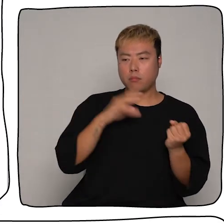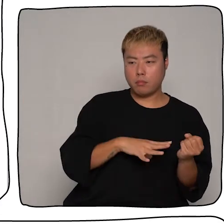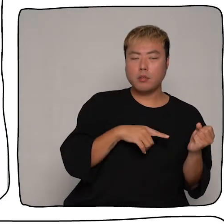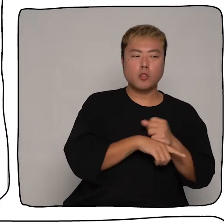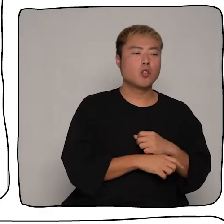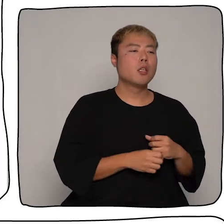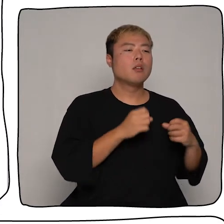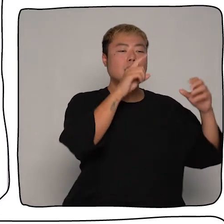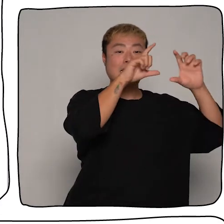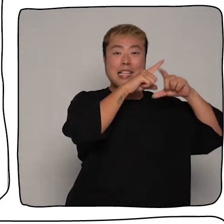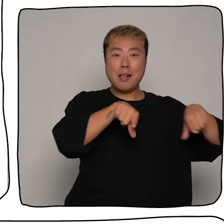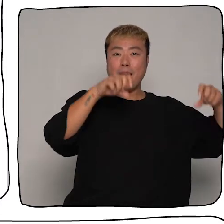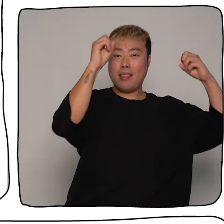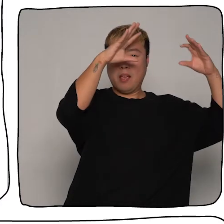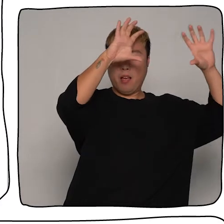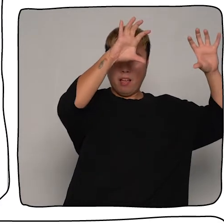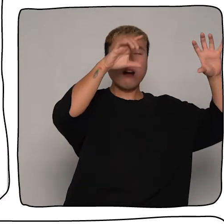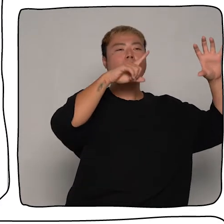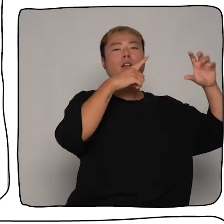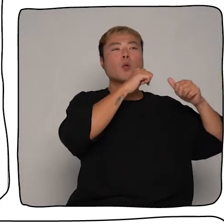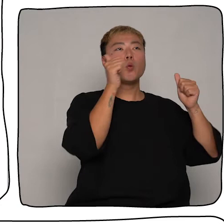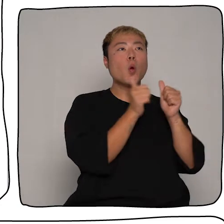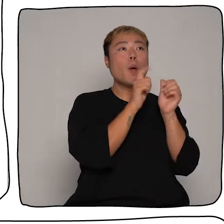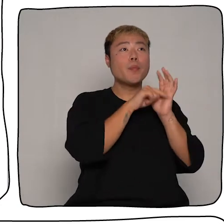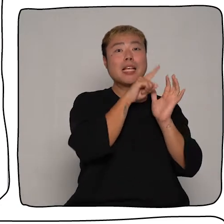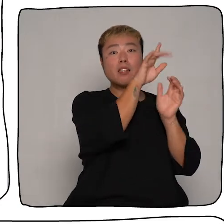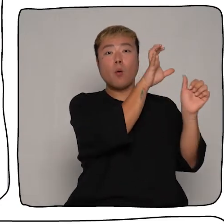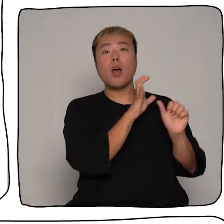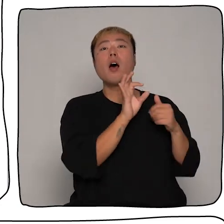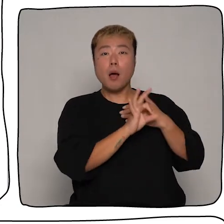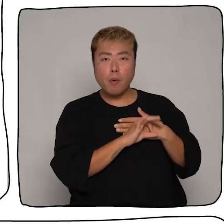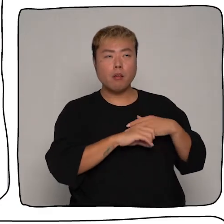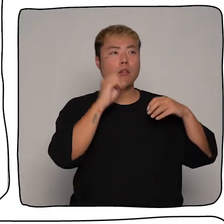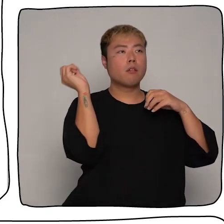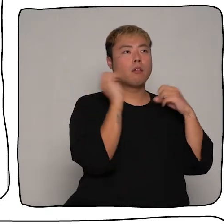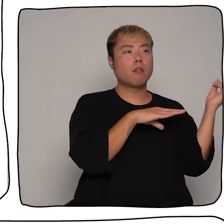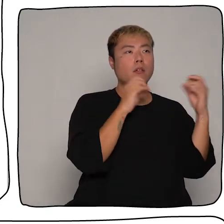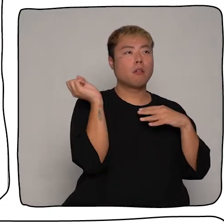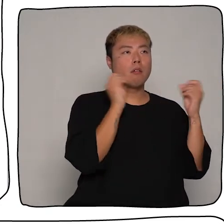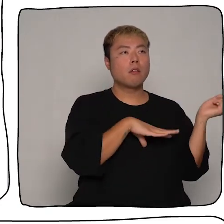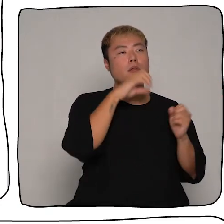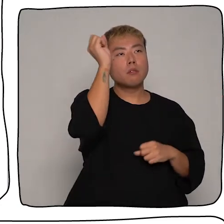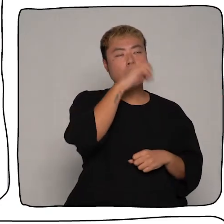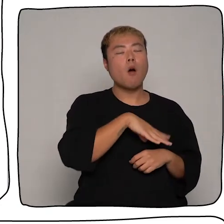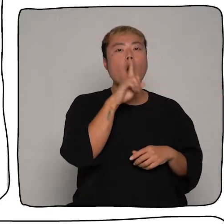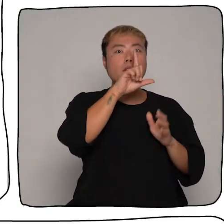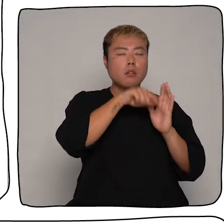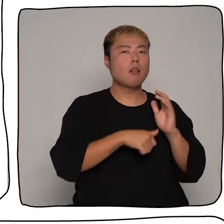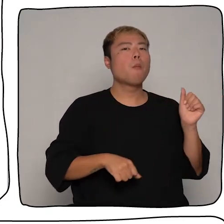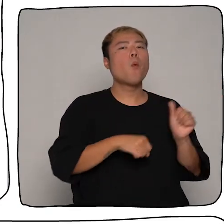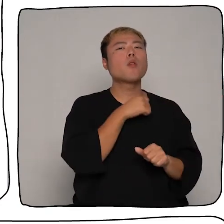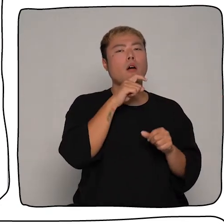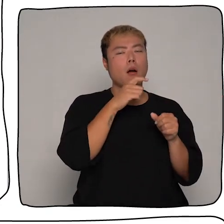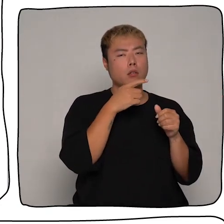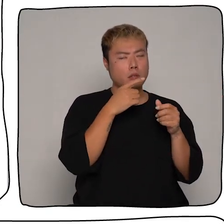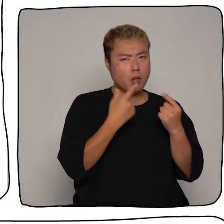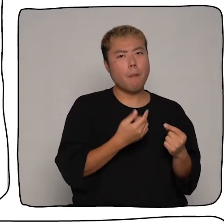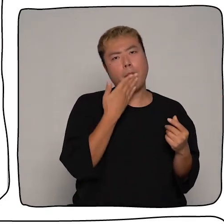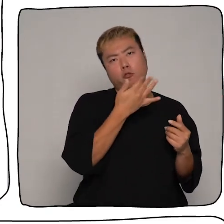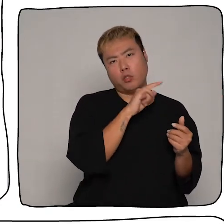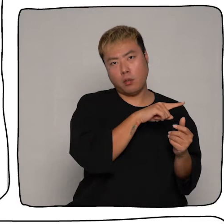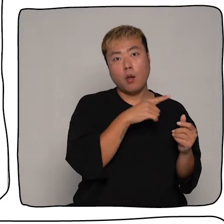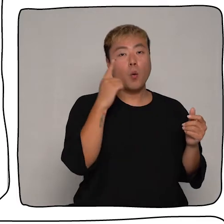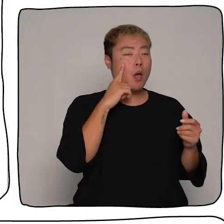becoming violent. If a caregiver doesn't show flexibility to change his or her plans based